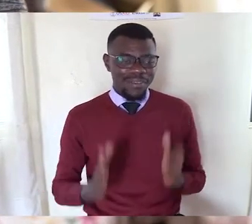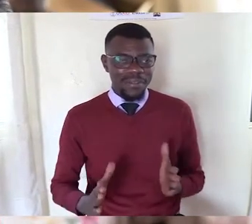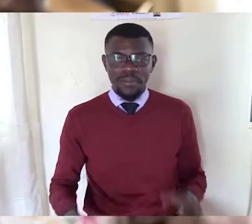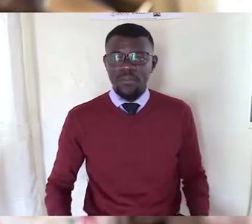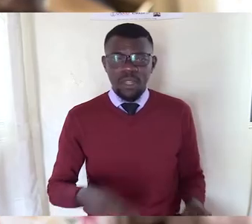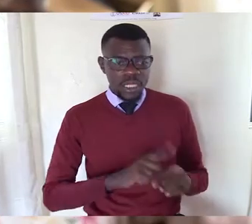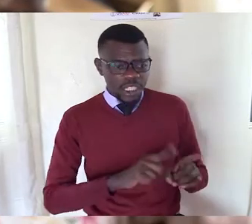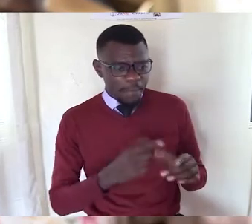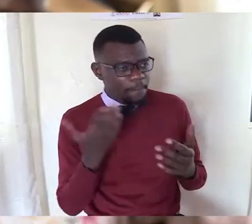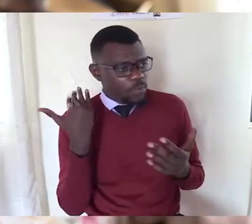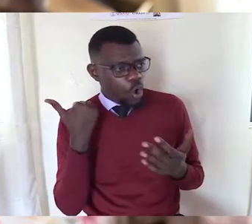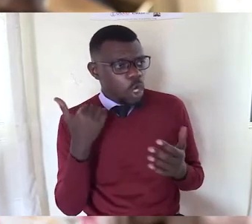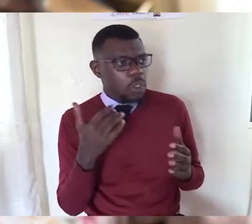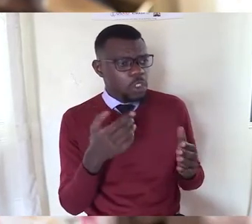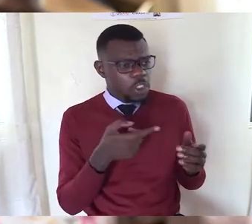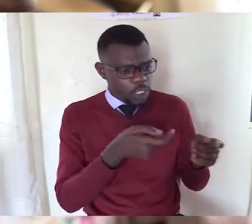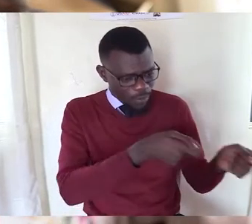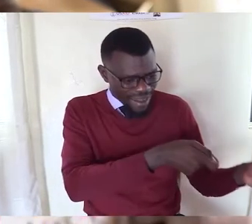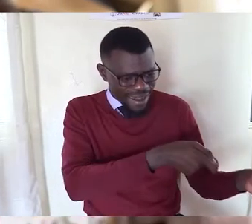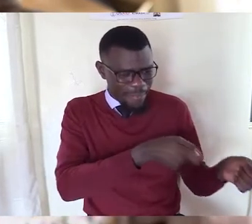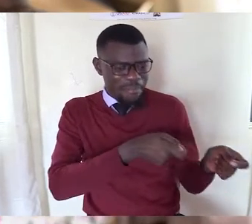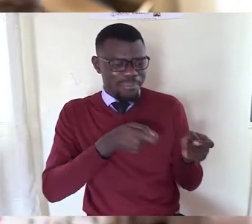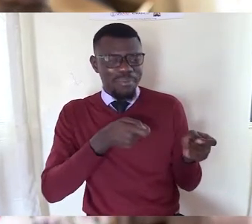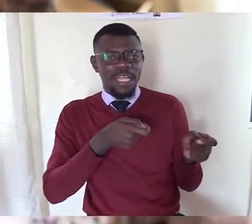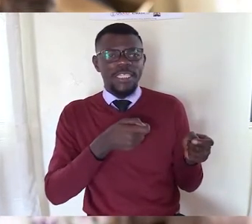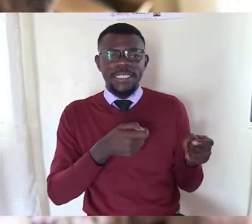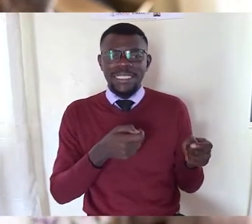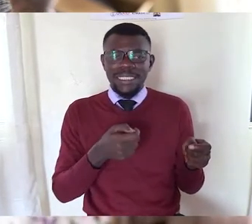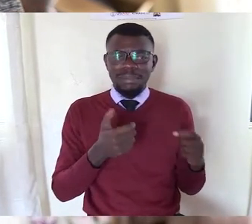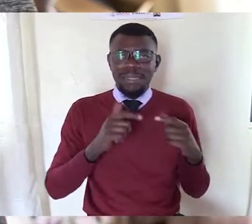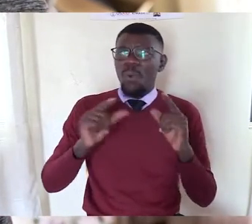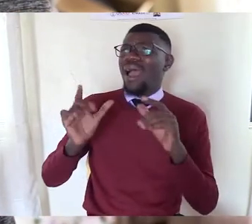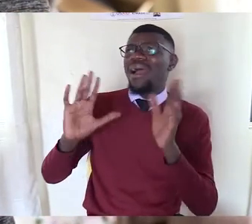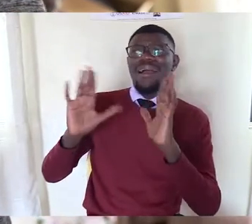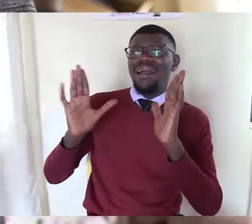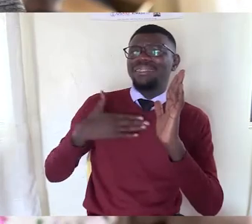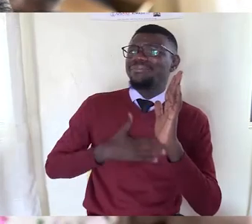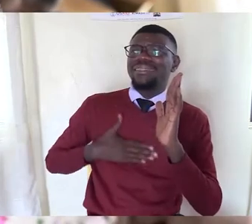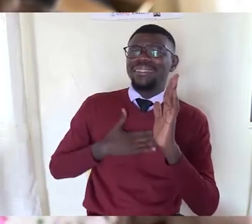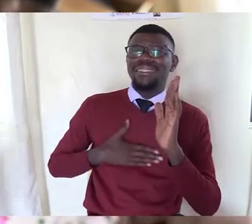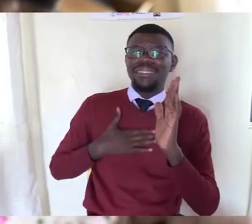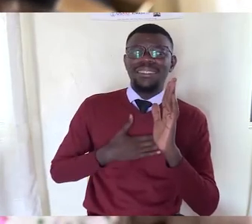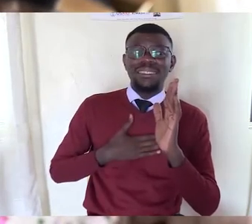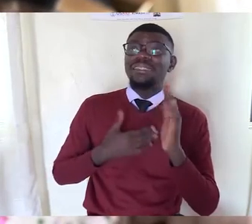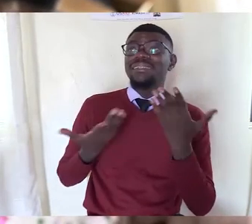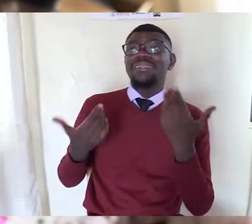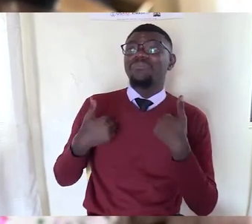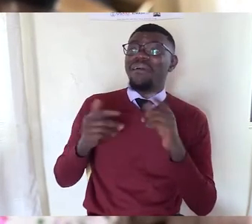when the perpetrator was actually trying to do, to rape her, she told him, "Mimi hata niko na